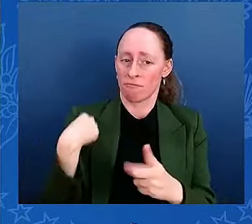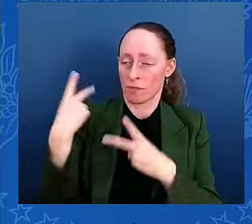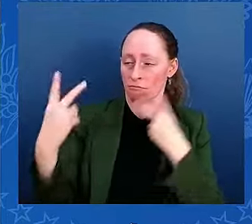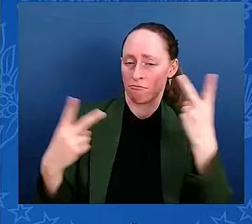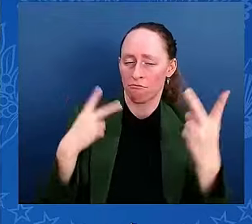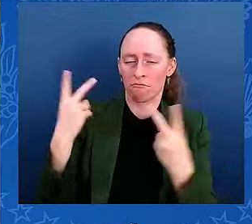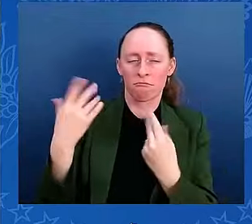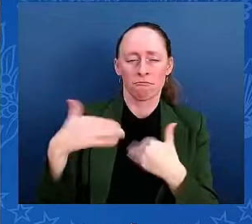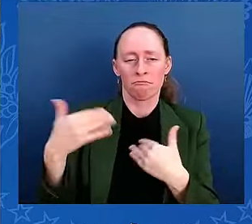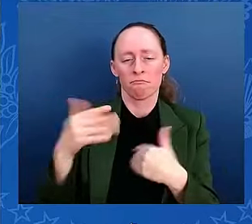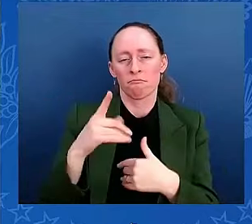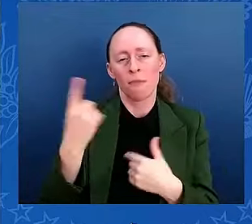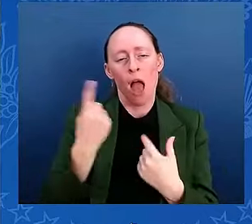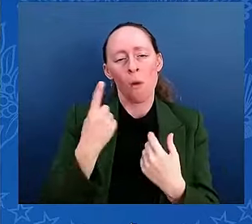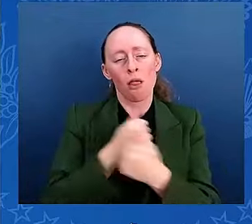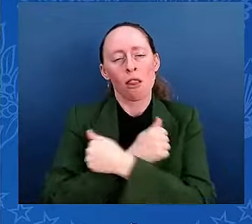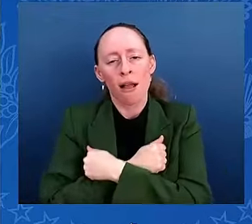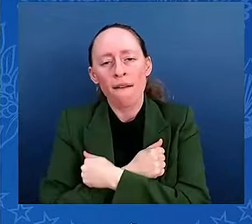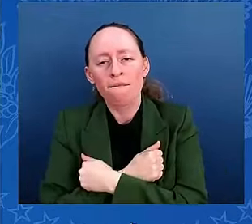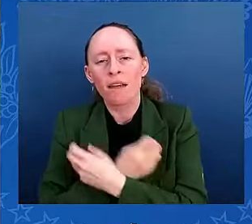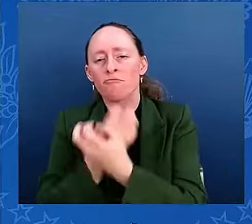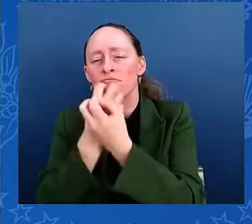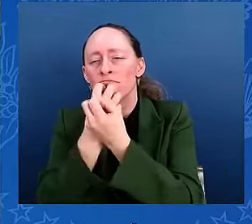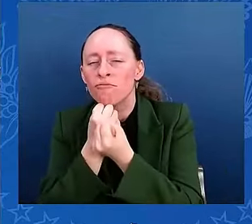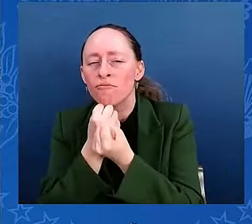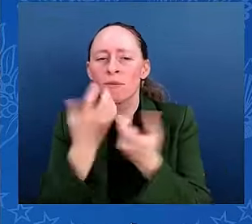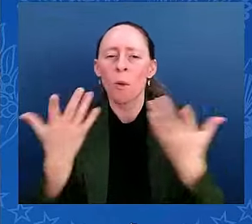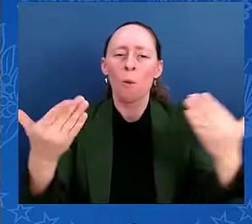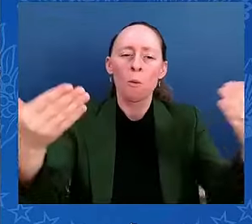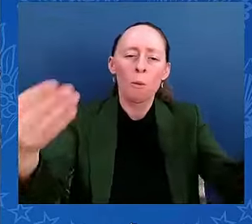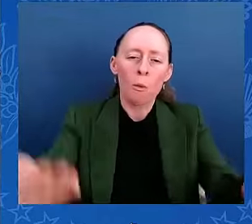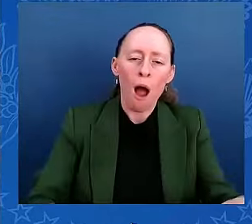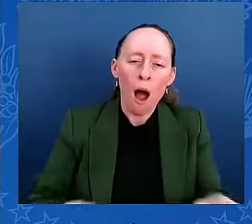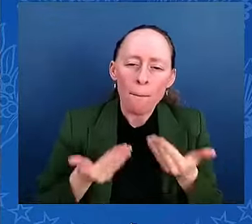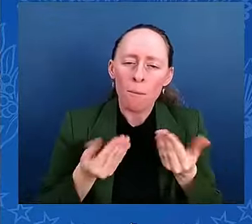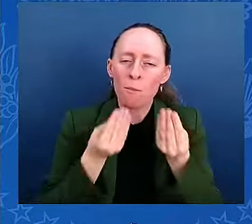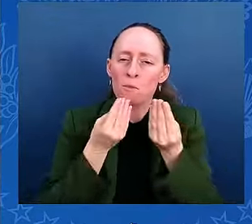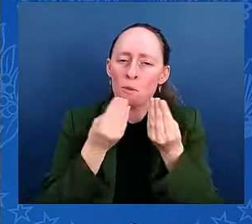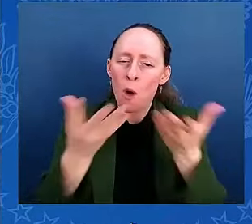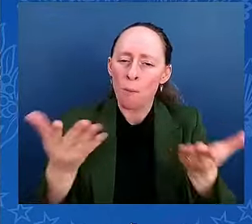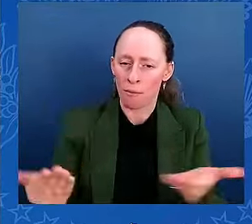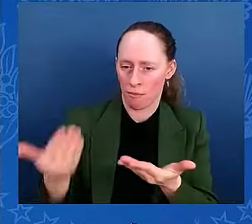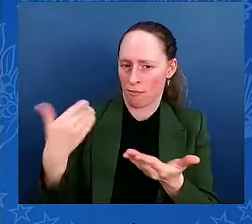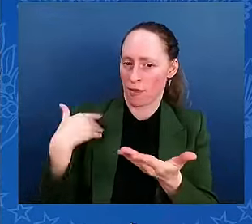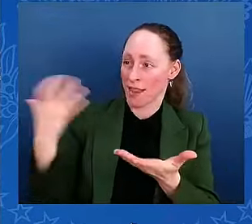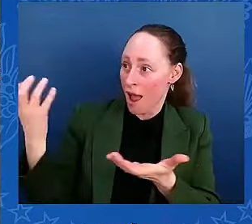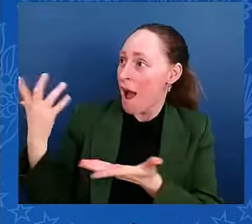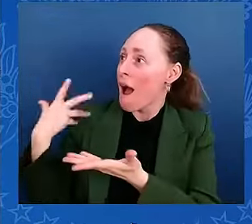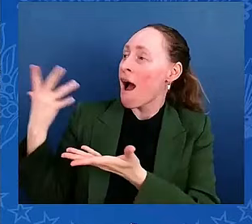White House as the first Italian-American First Lady.